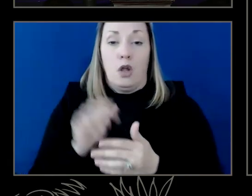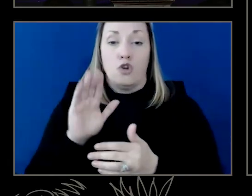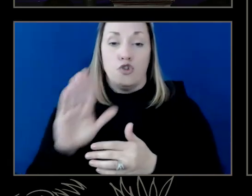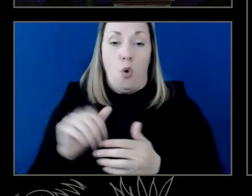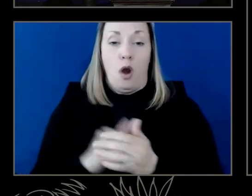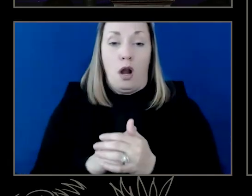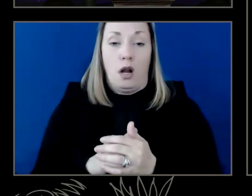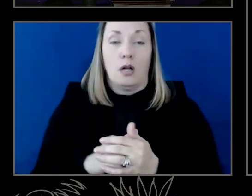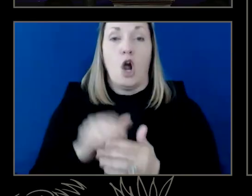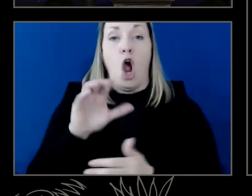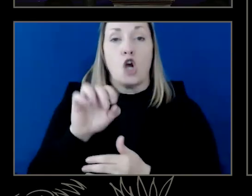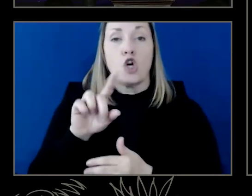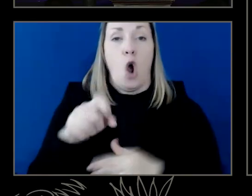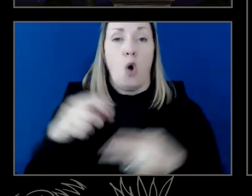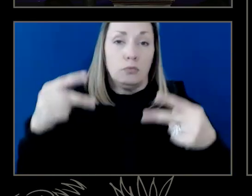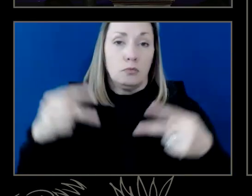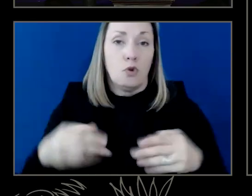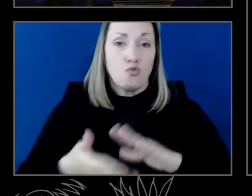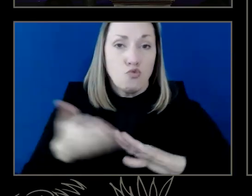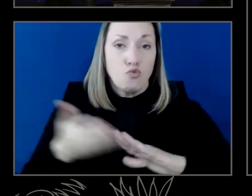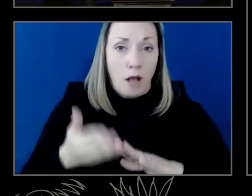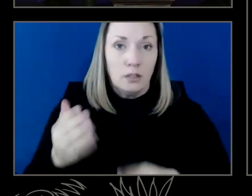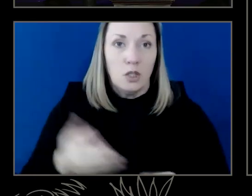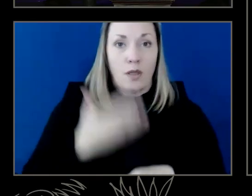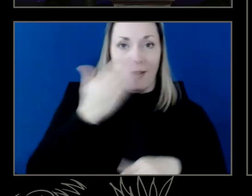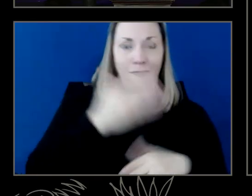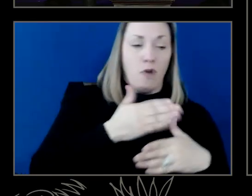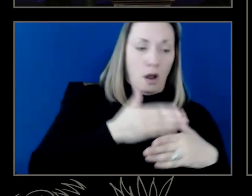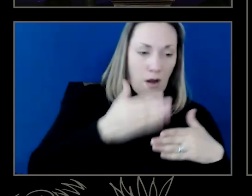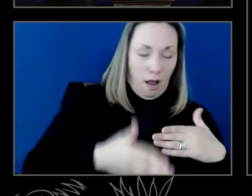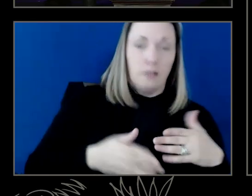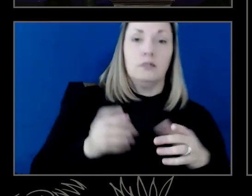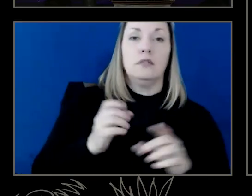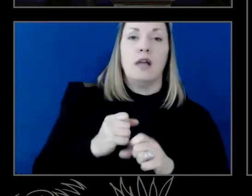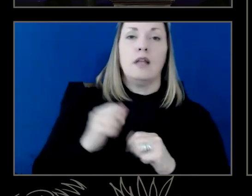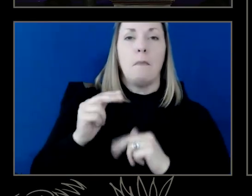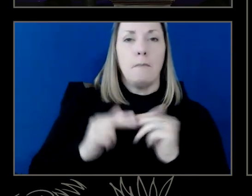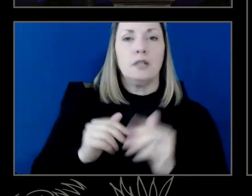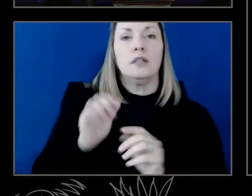Pair it with React on the front end, and suddenly building full-stack